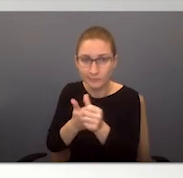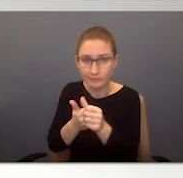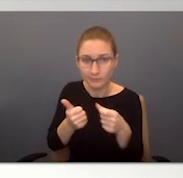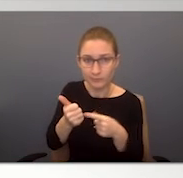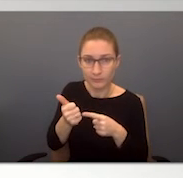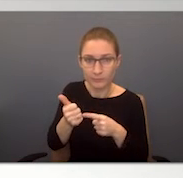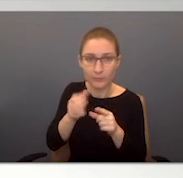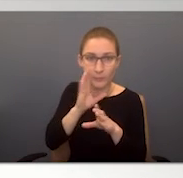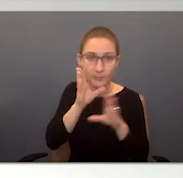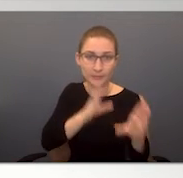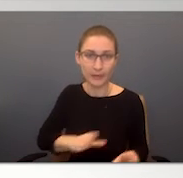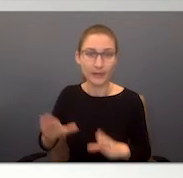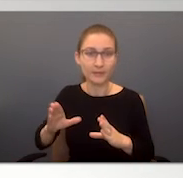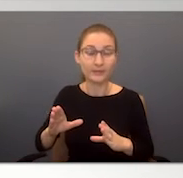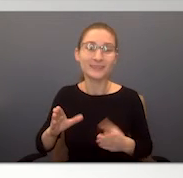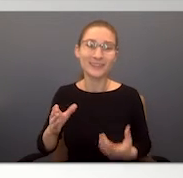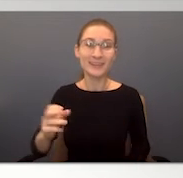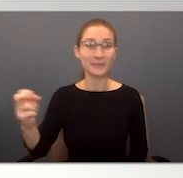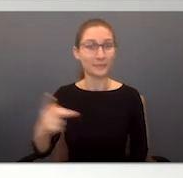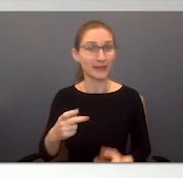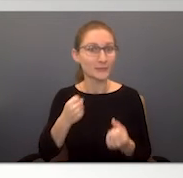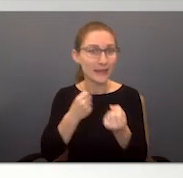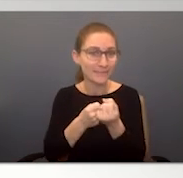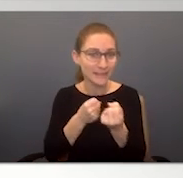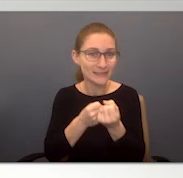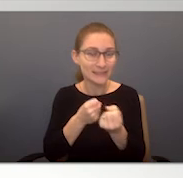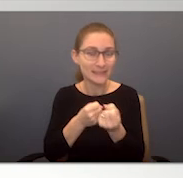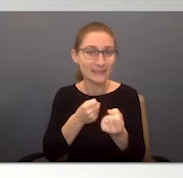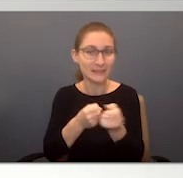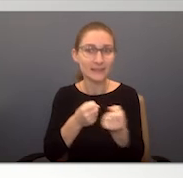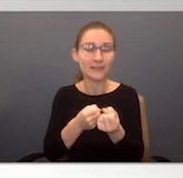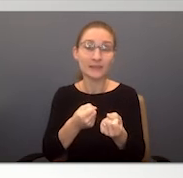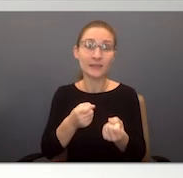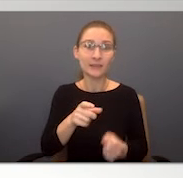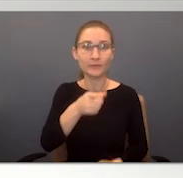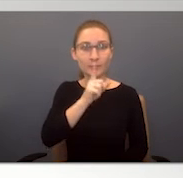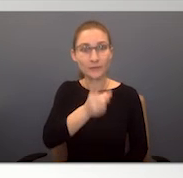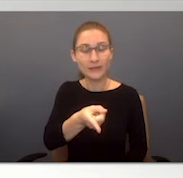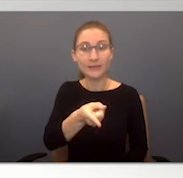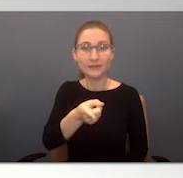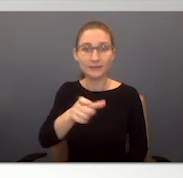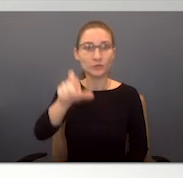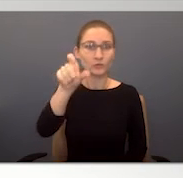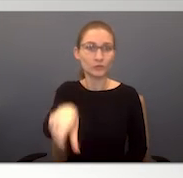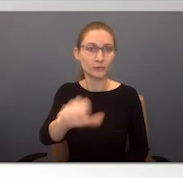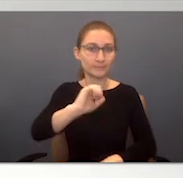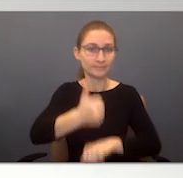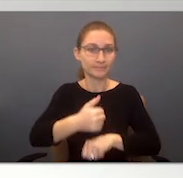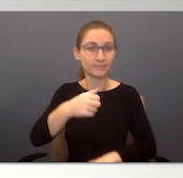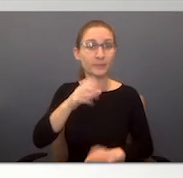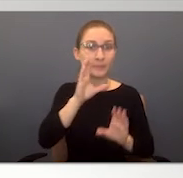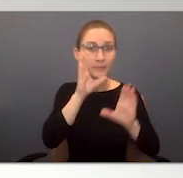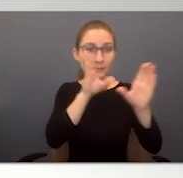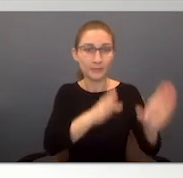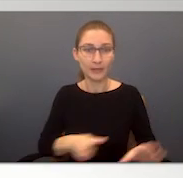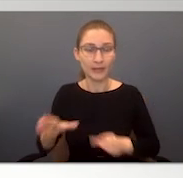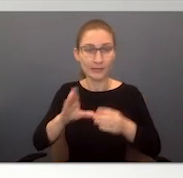time, and then options for shelter or leaving the area, which I talk about in the previous